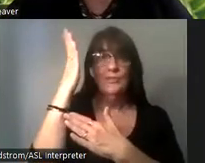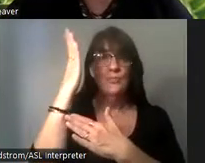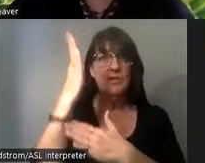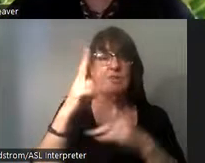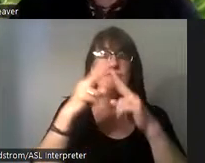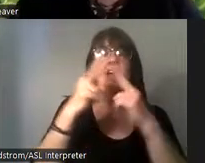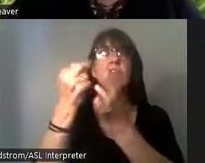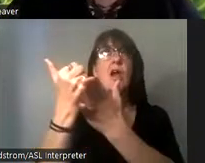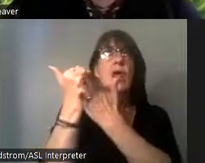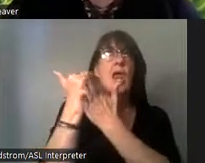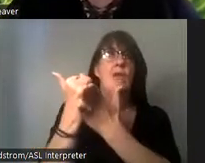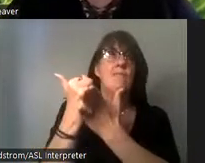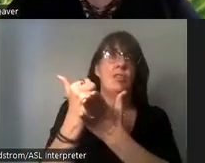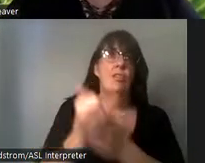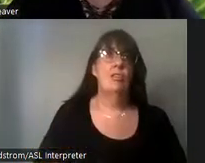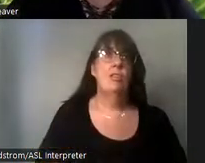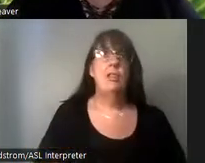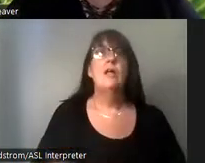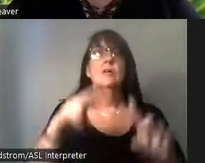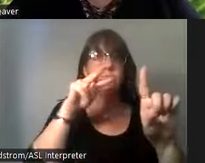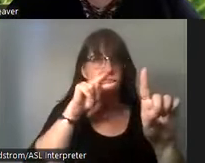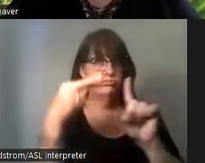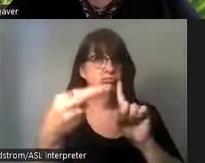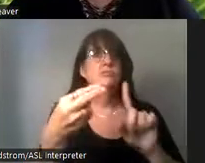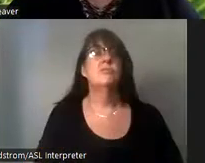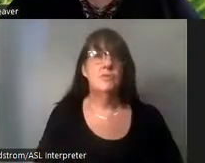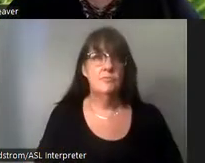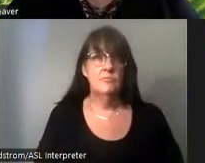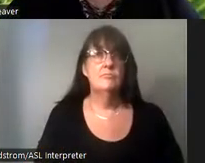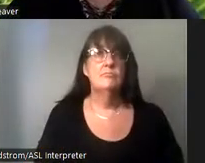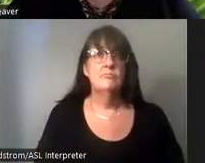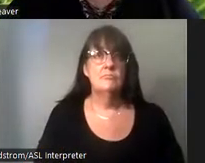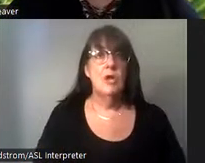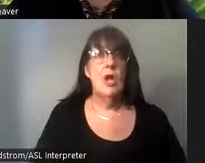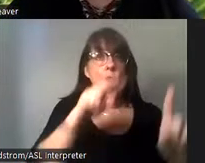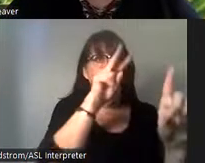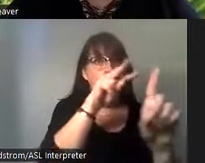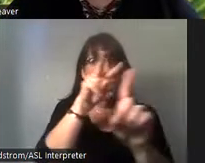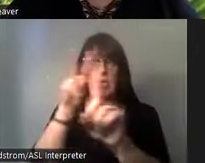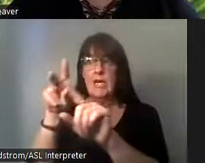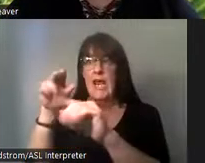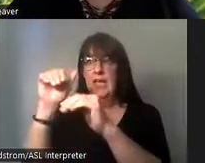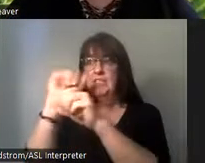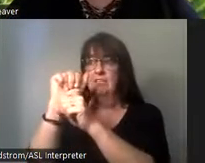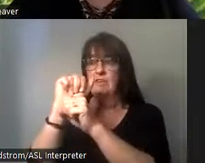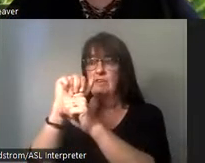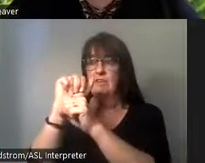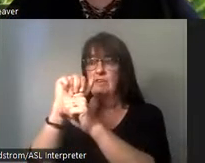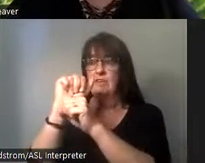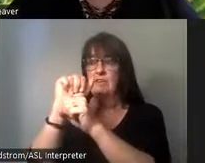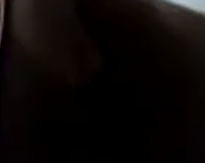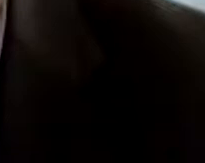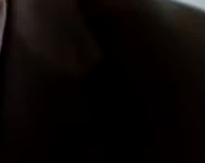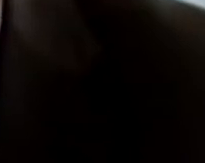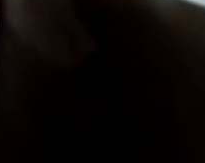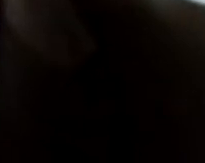helpful and insightful. So we're, you know, looking at all of the work aspects that this committee will